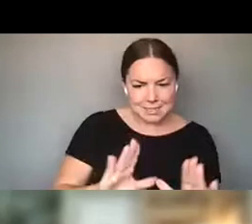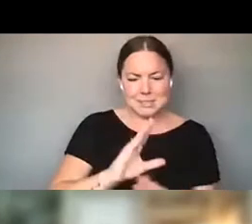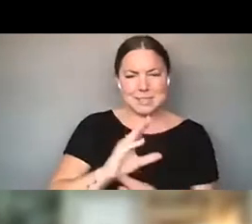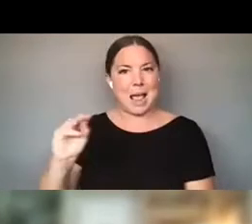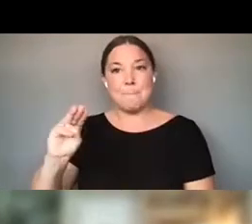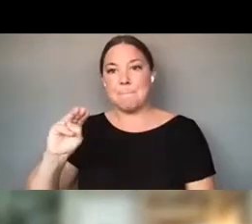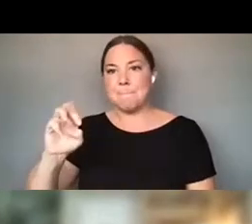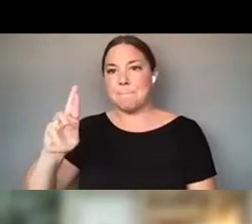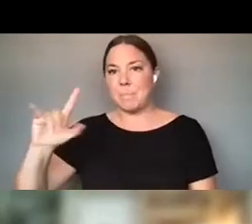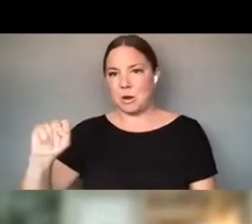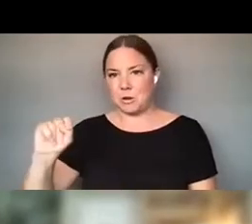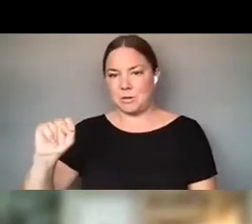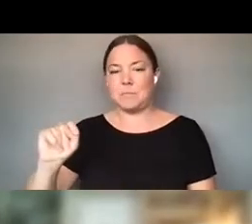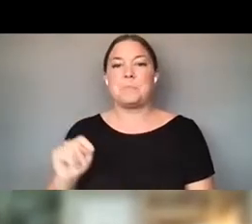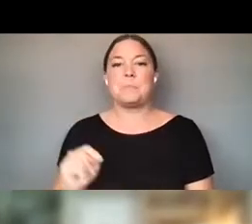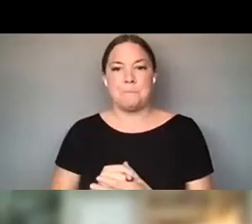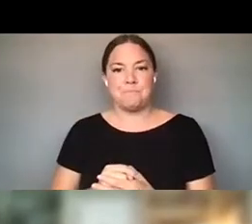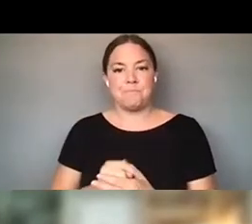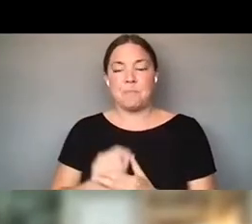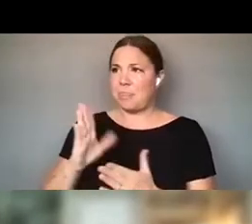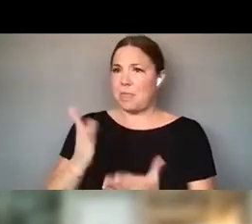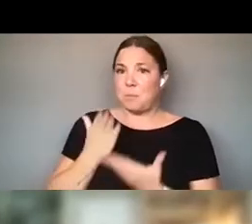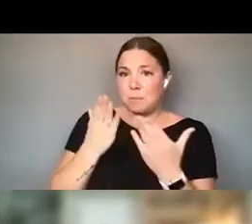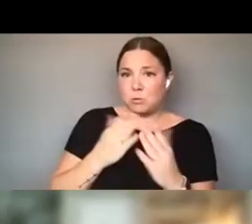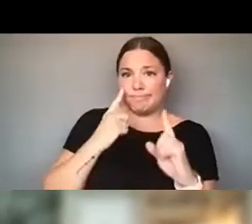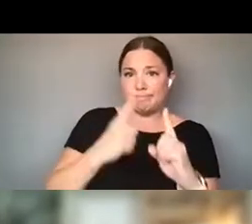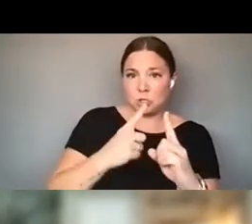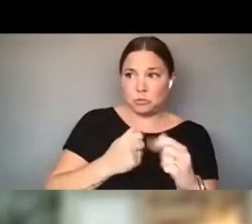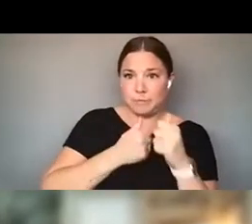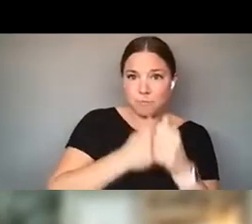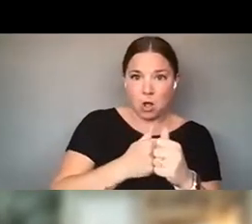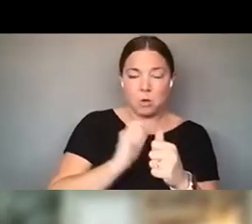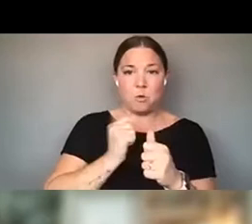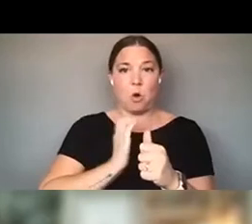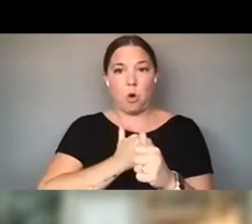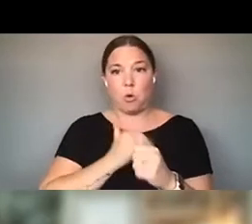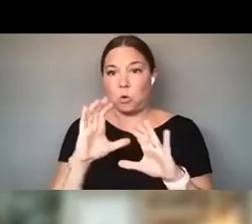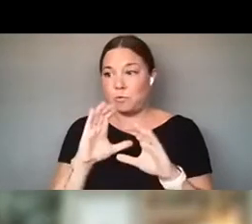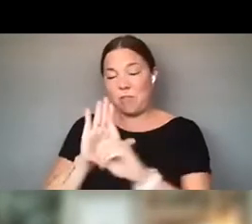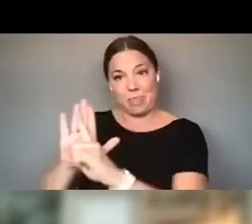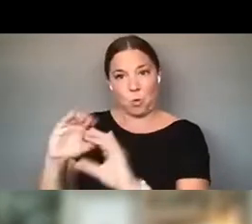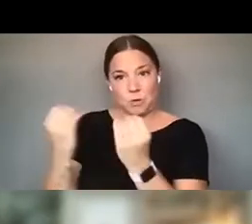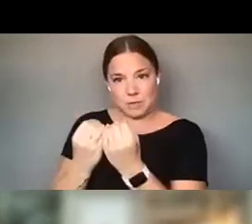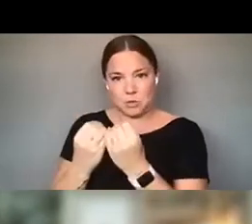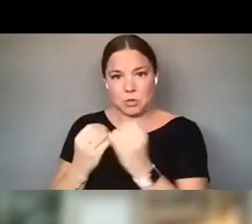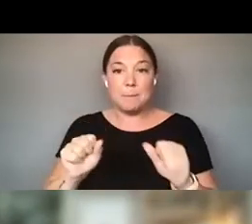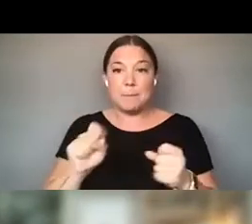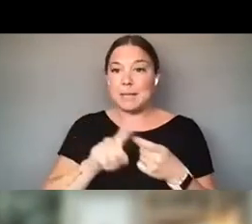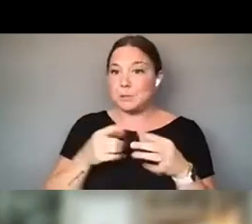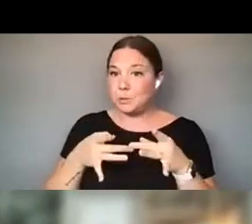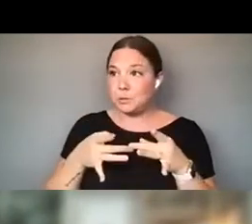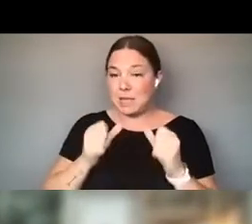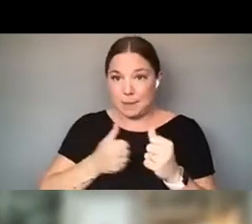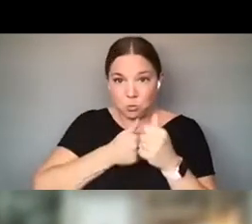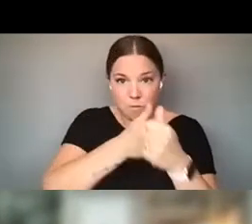proposal's significance to the mission and core work of the organization. The ability to carry out the award